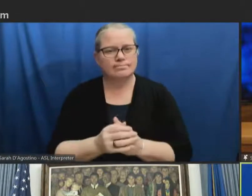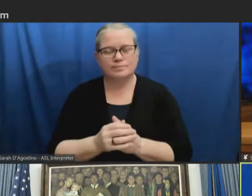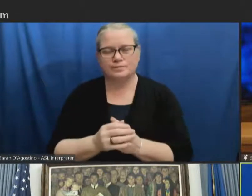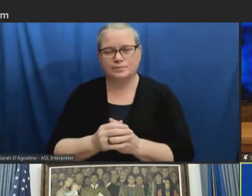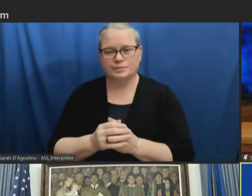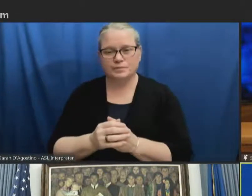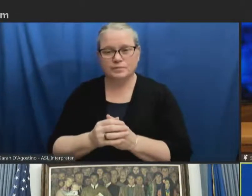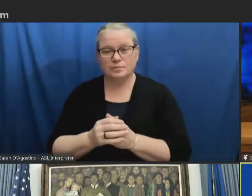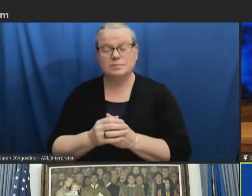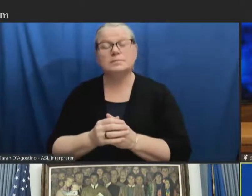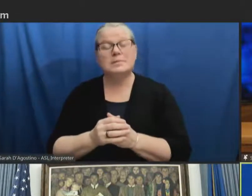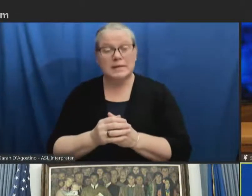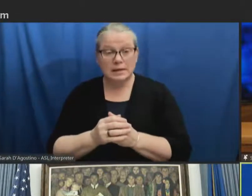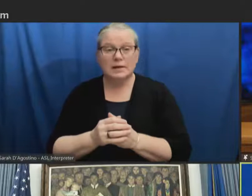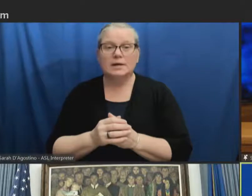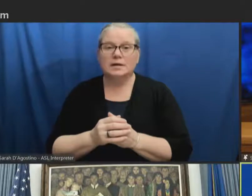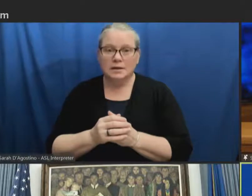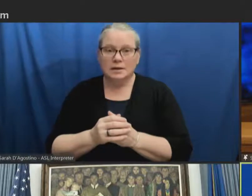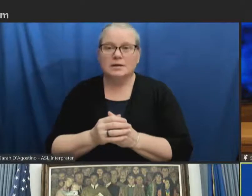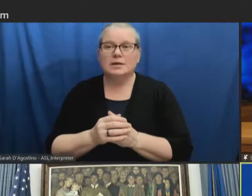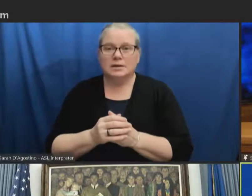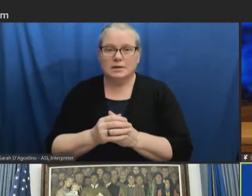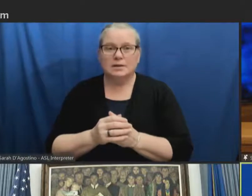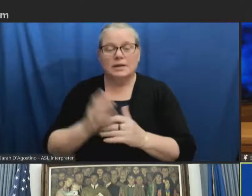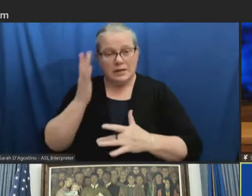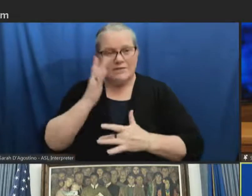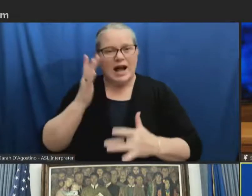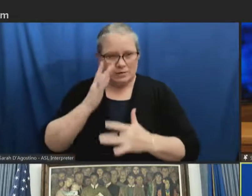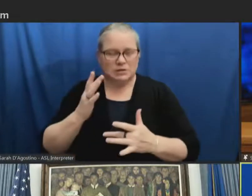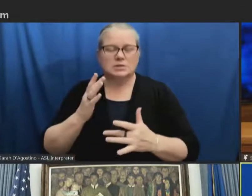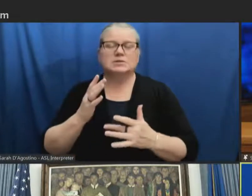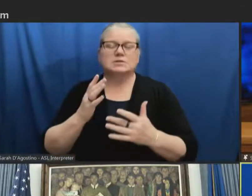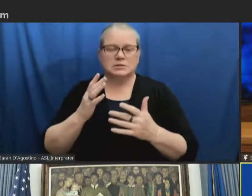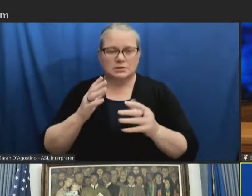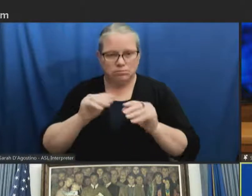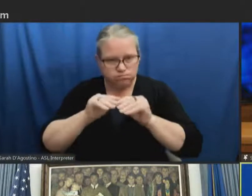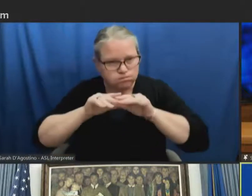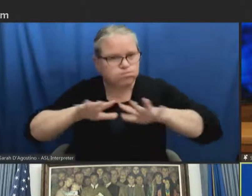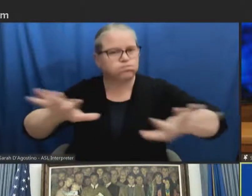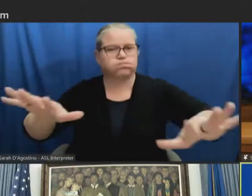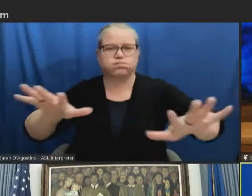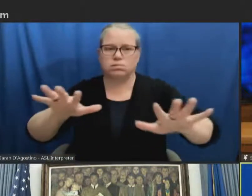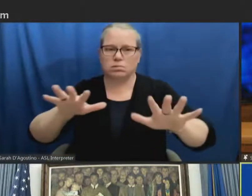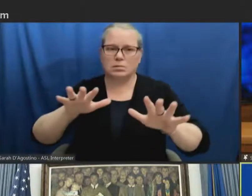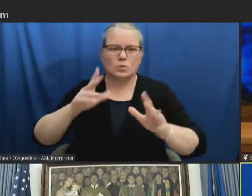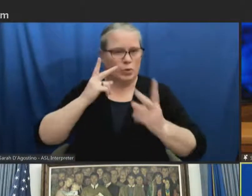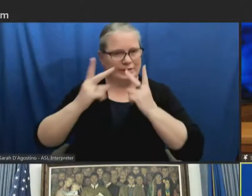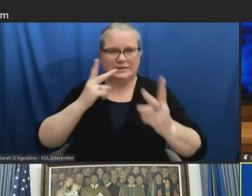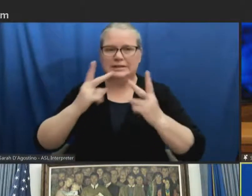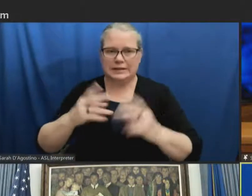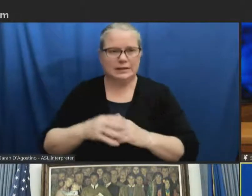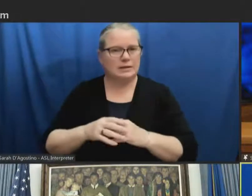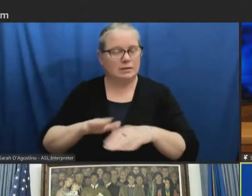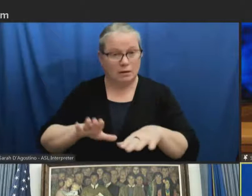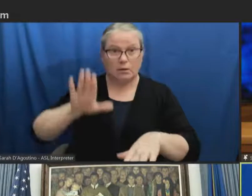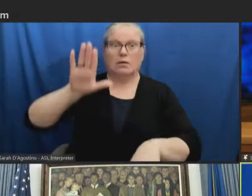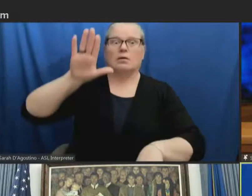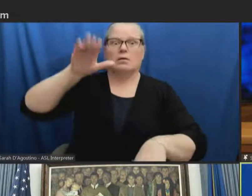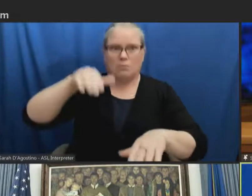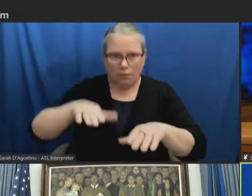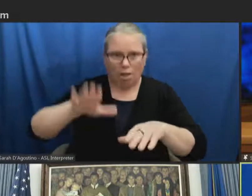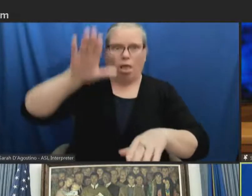we have seen a lot of transmission of the virus. We've seen this up and down that we see happening,